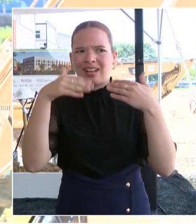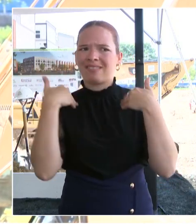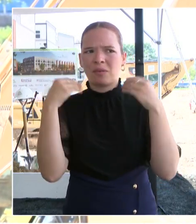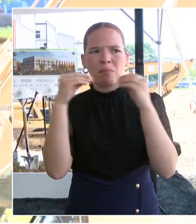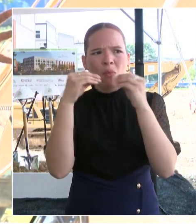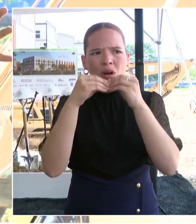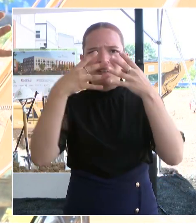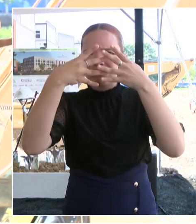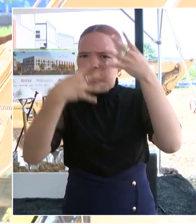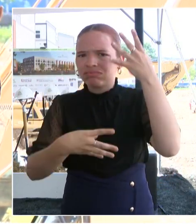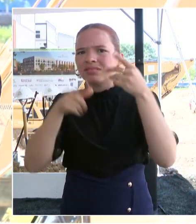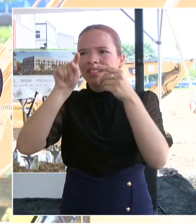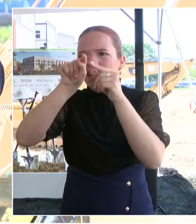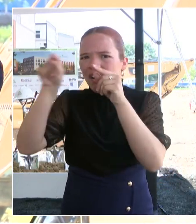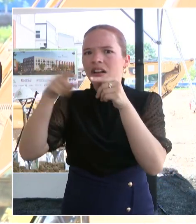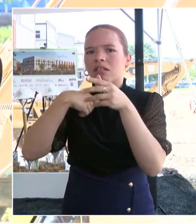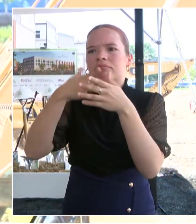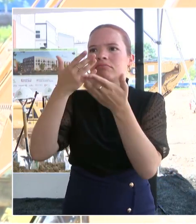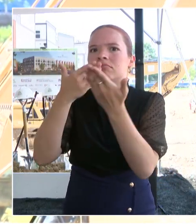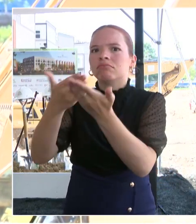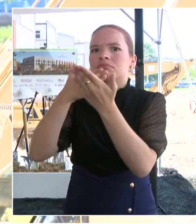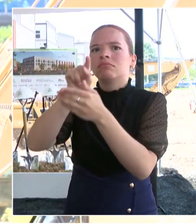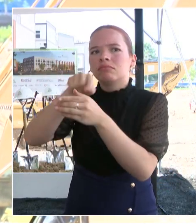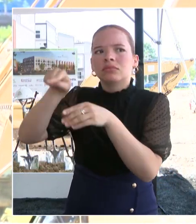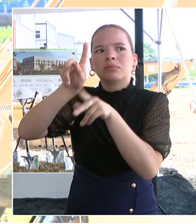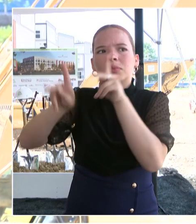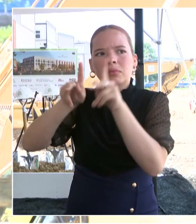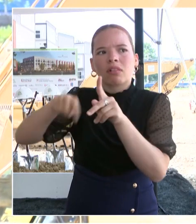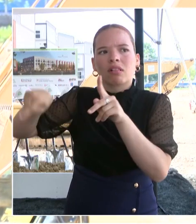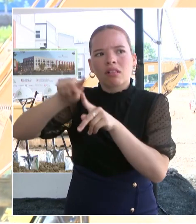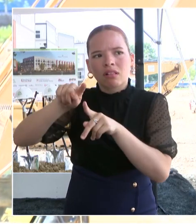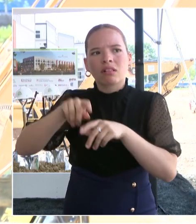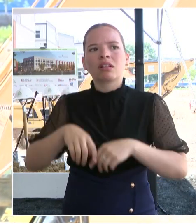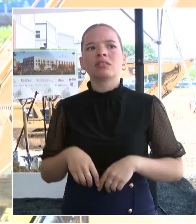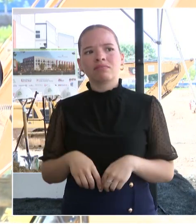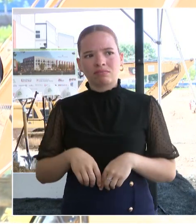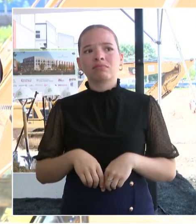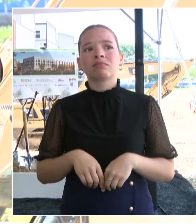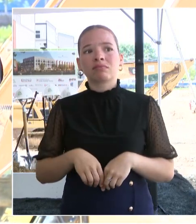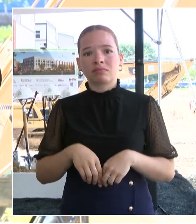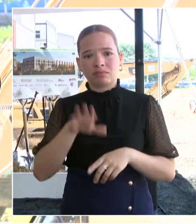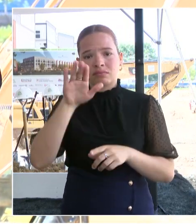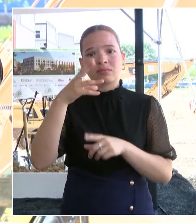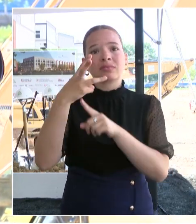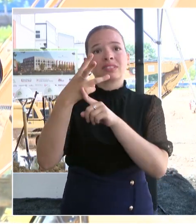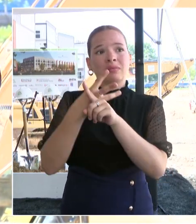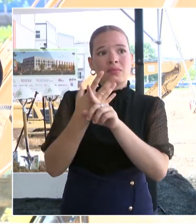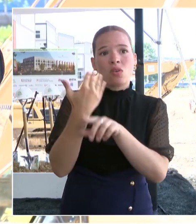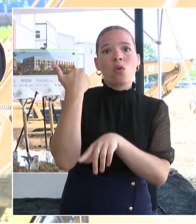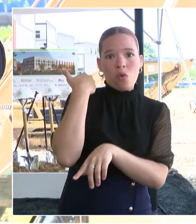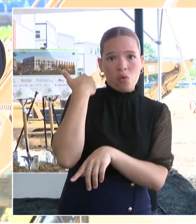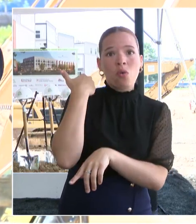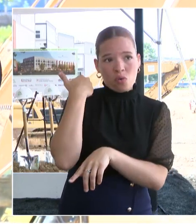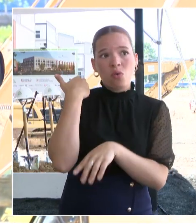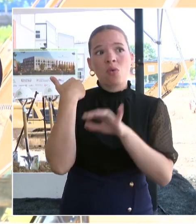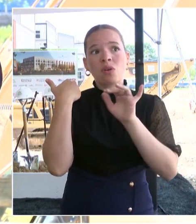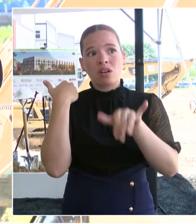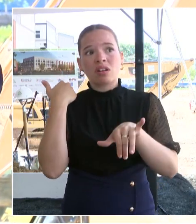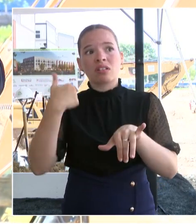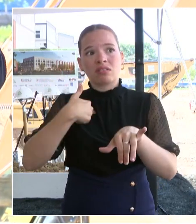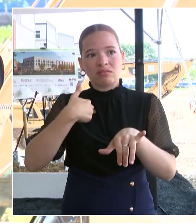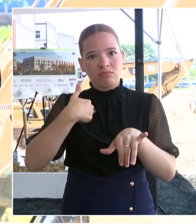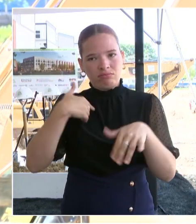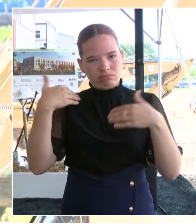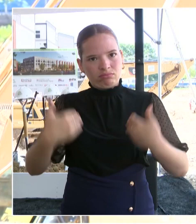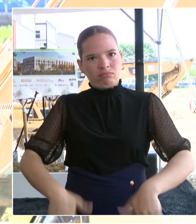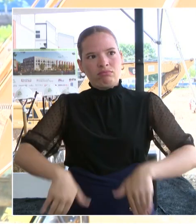8 months, 10 months ago. I have never been involved in a project where the community has taken the bull by the